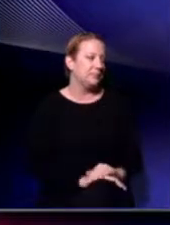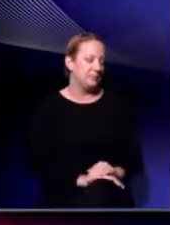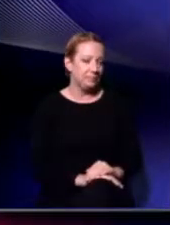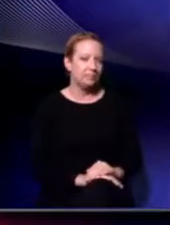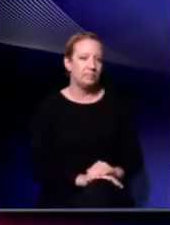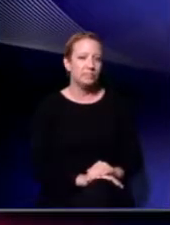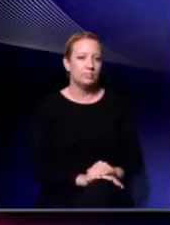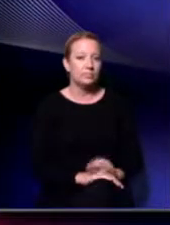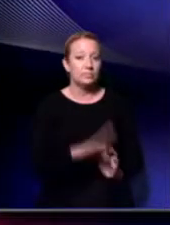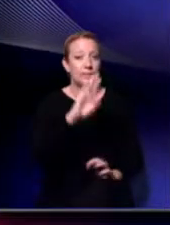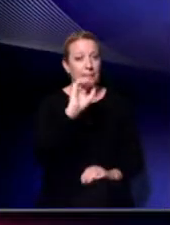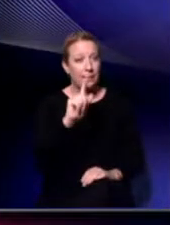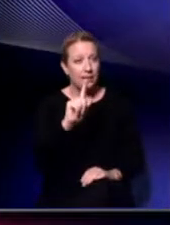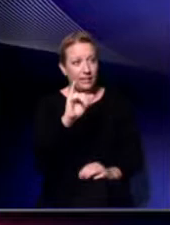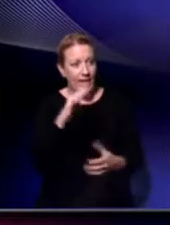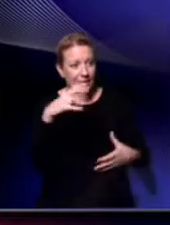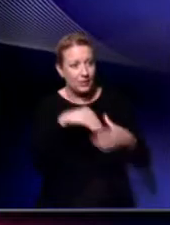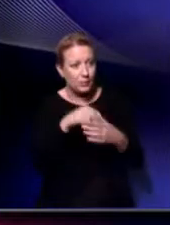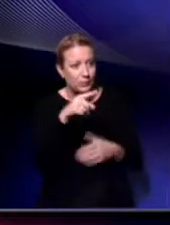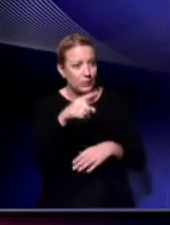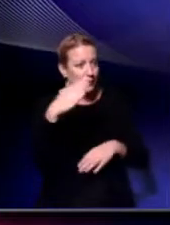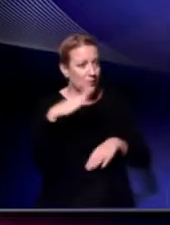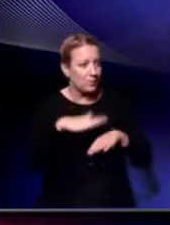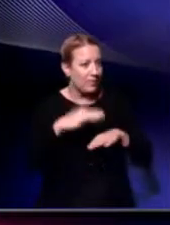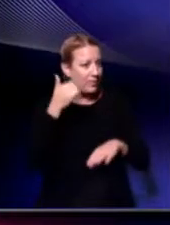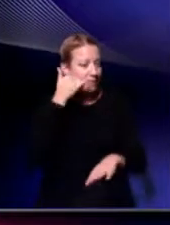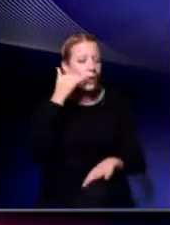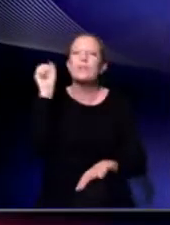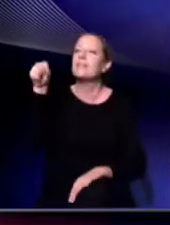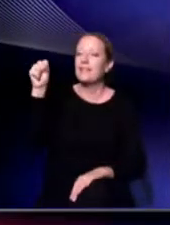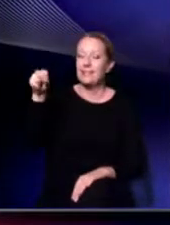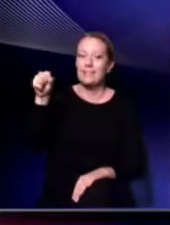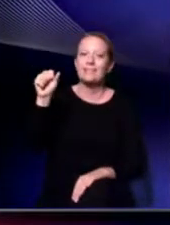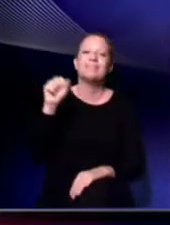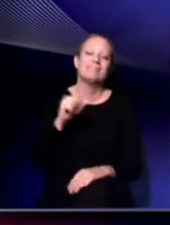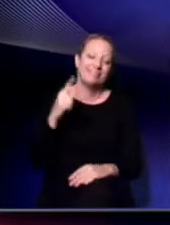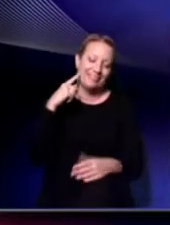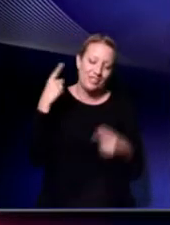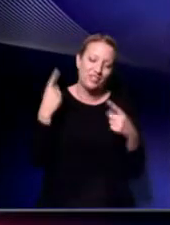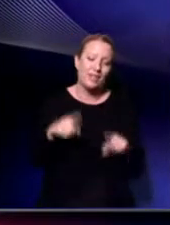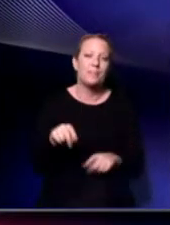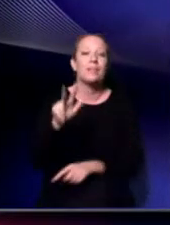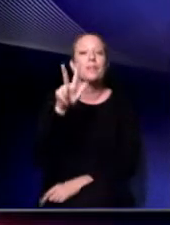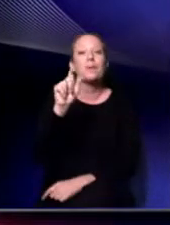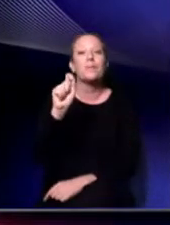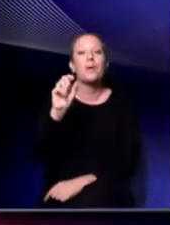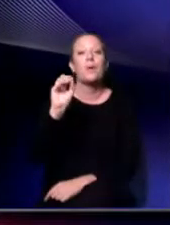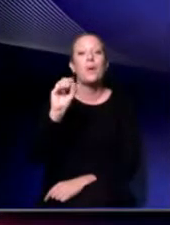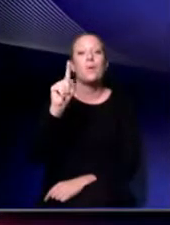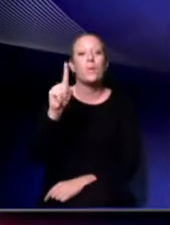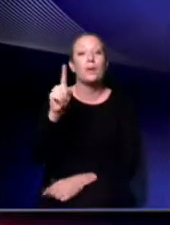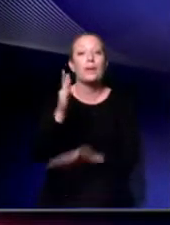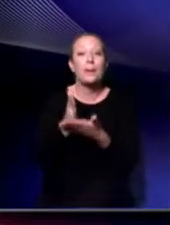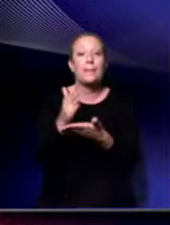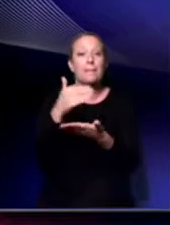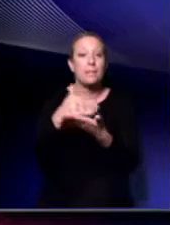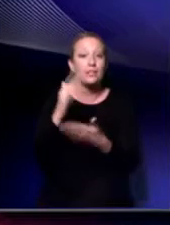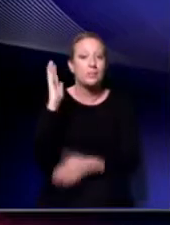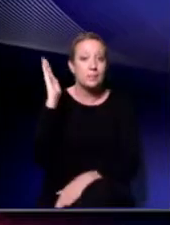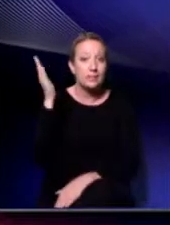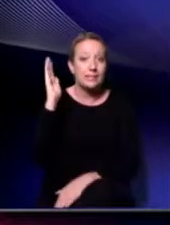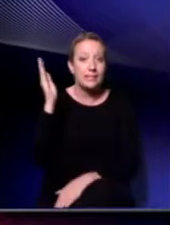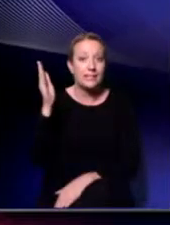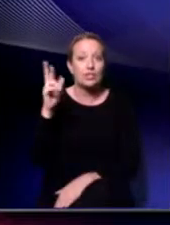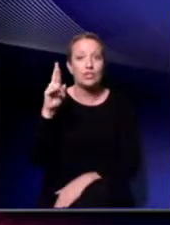Bill, is that including you, I think? Yes. Okay, great, thank you. 3.01, budget presentation